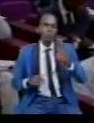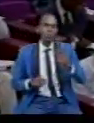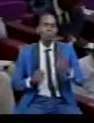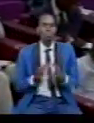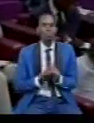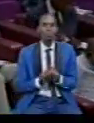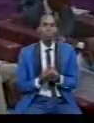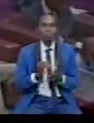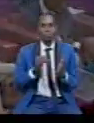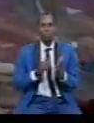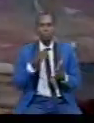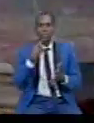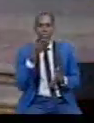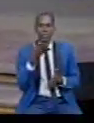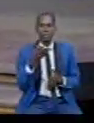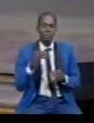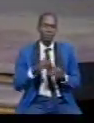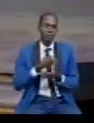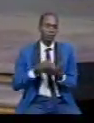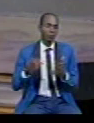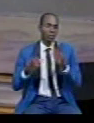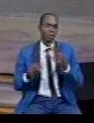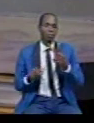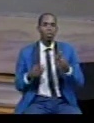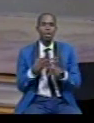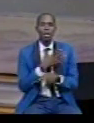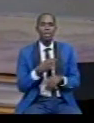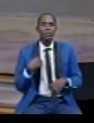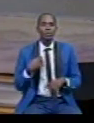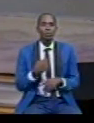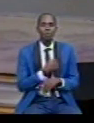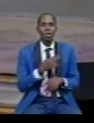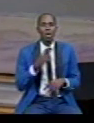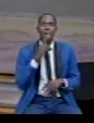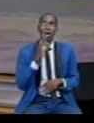32, it tells us, and we are his